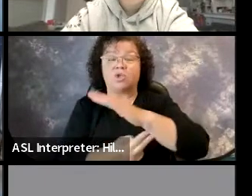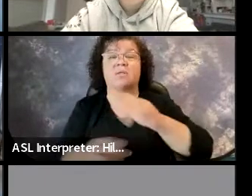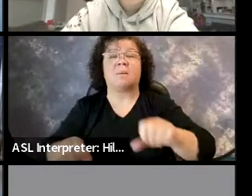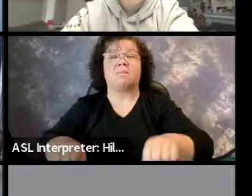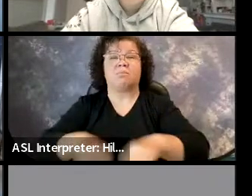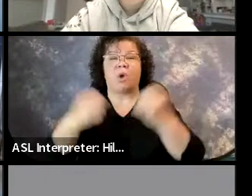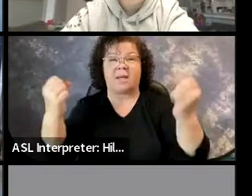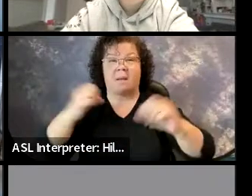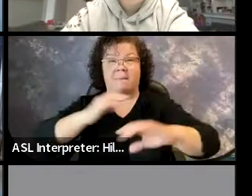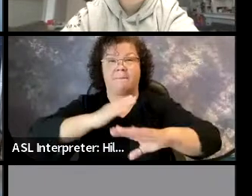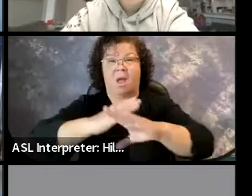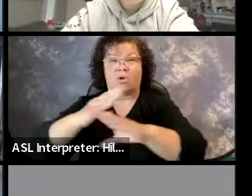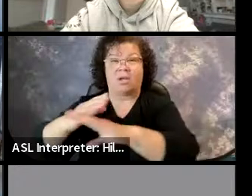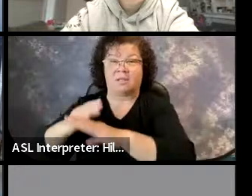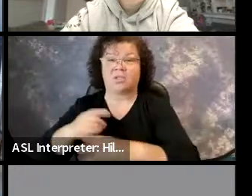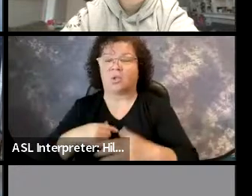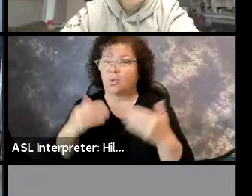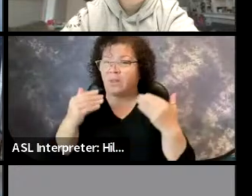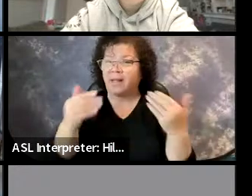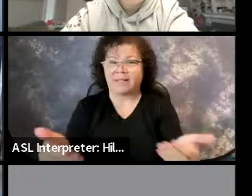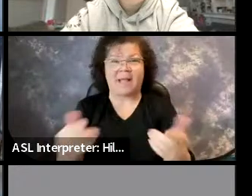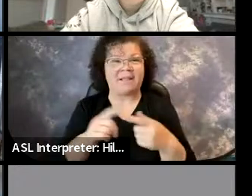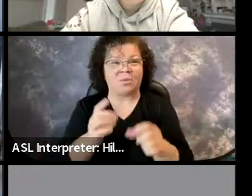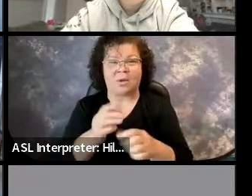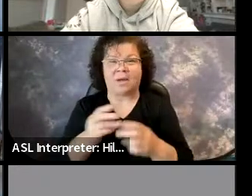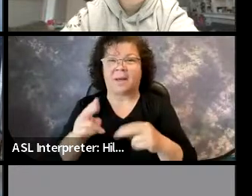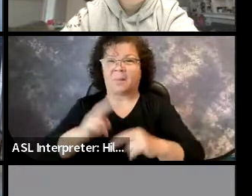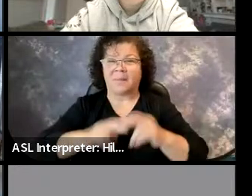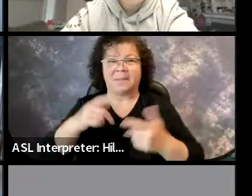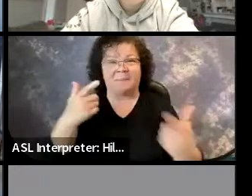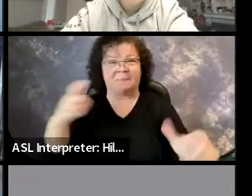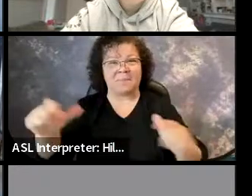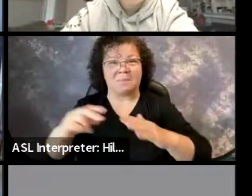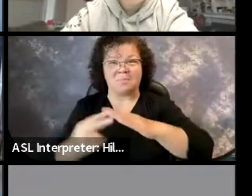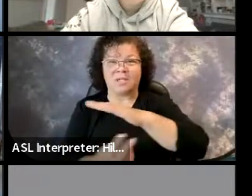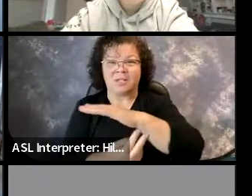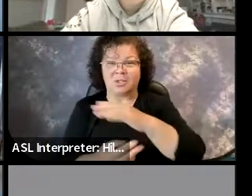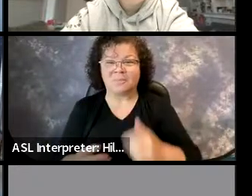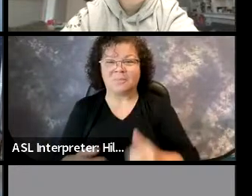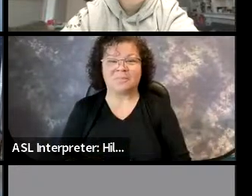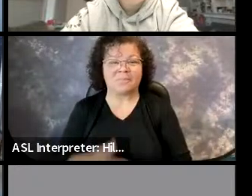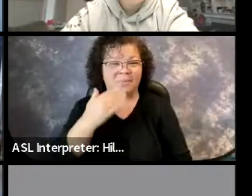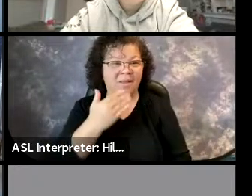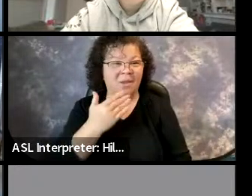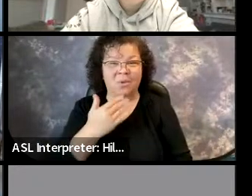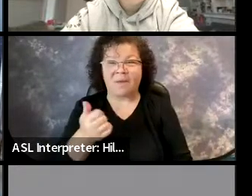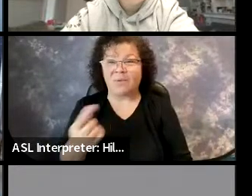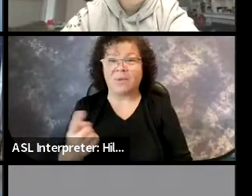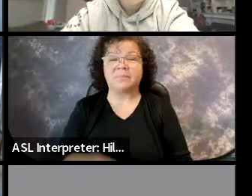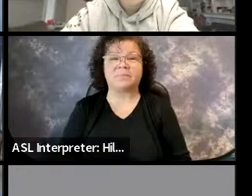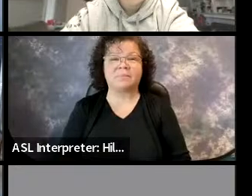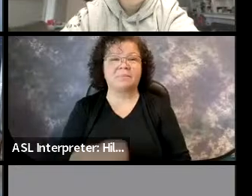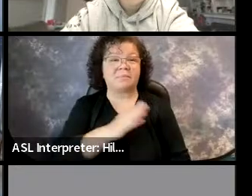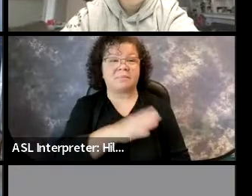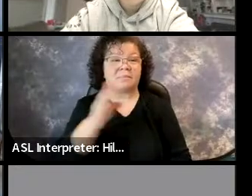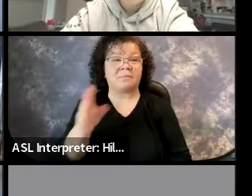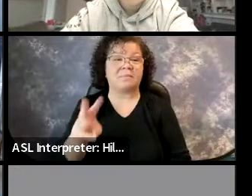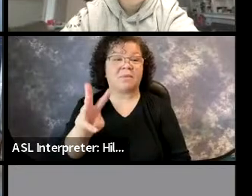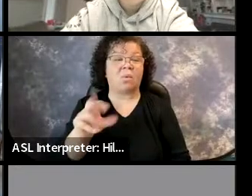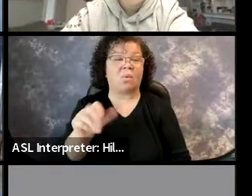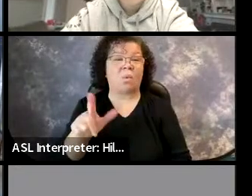we're about to build a big bridge. Good to be with everybody today. Thank you, Nate. We'll go to Walter and then